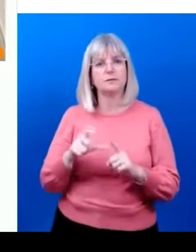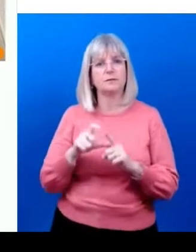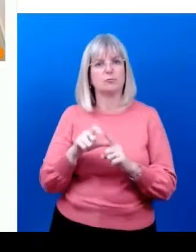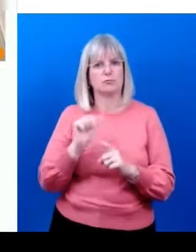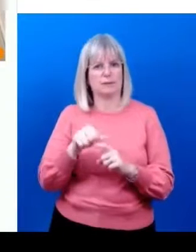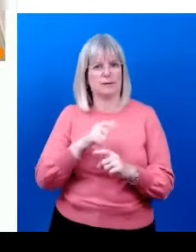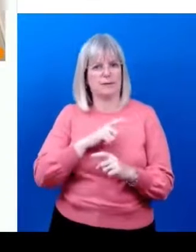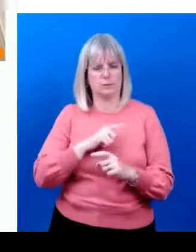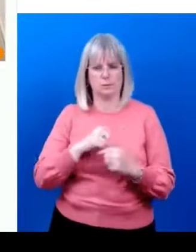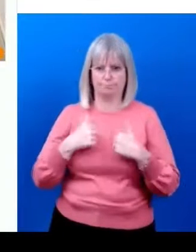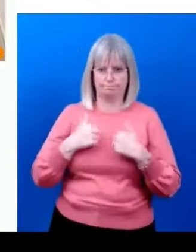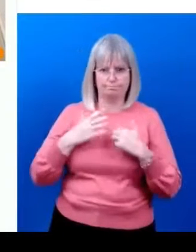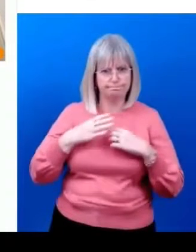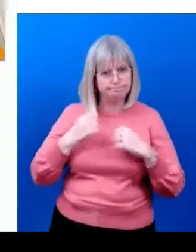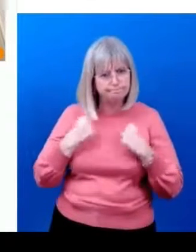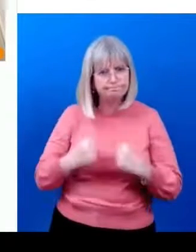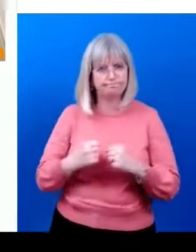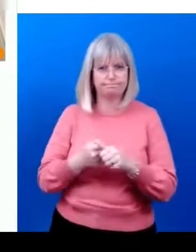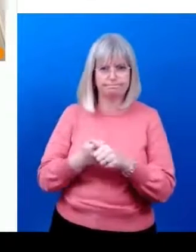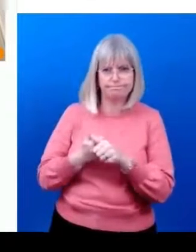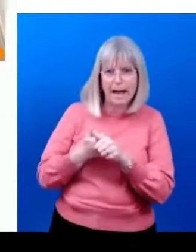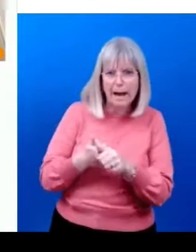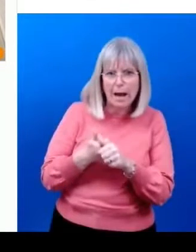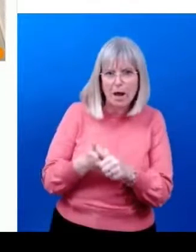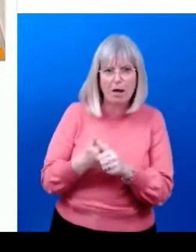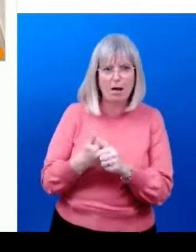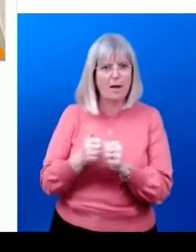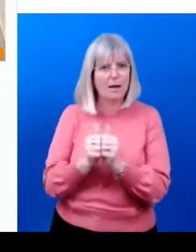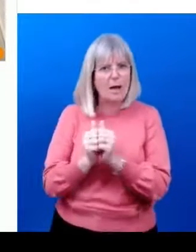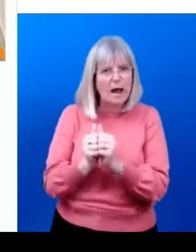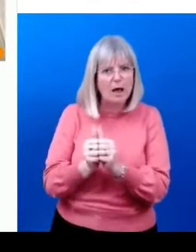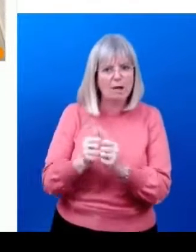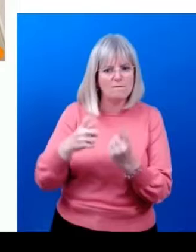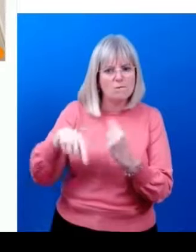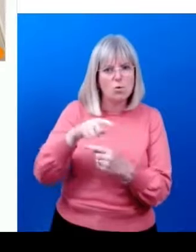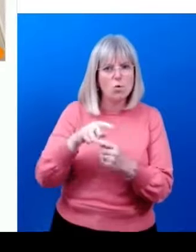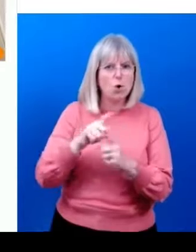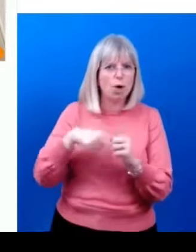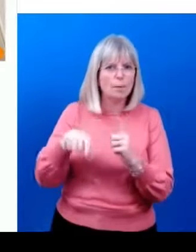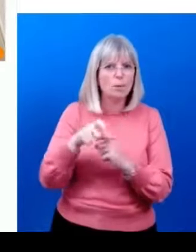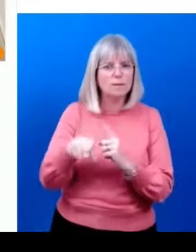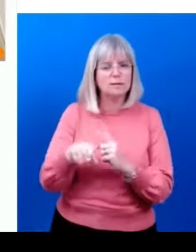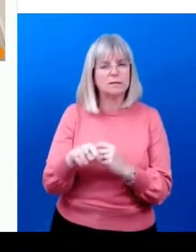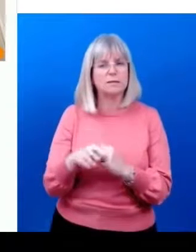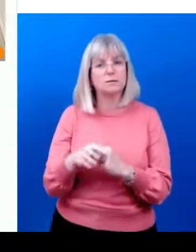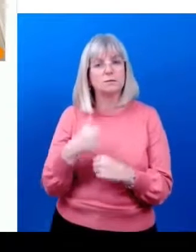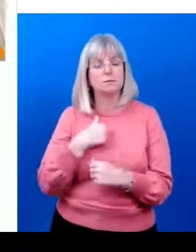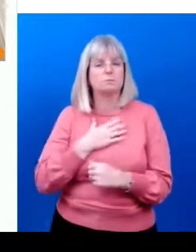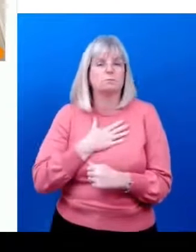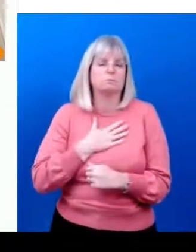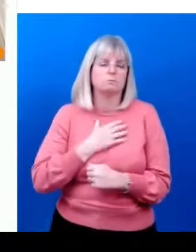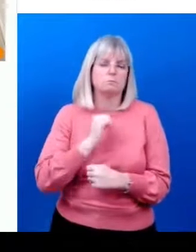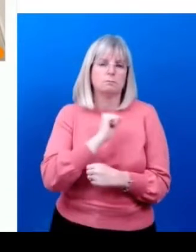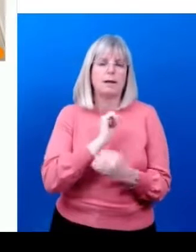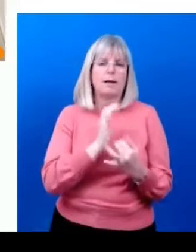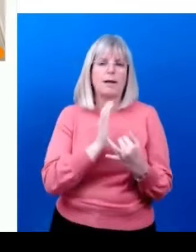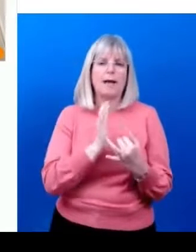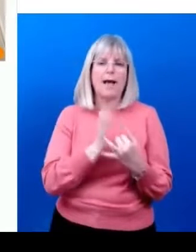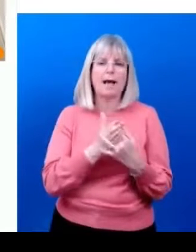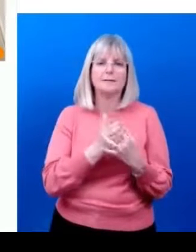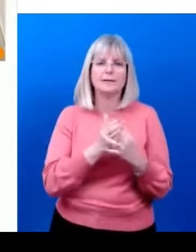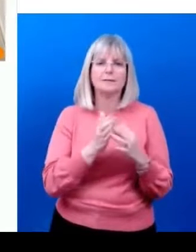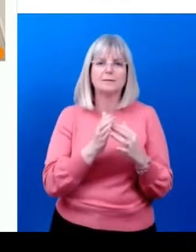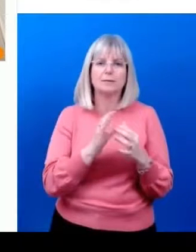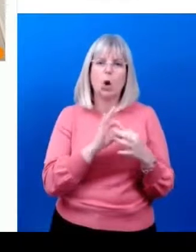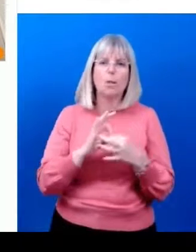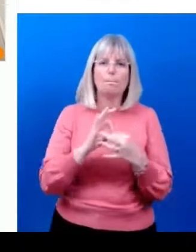and we do appreciate the work you are doing, but at the same time, I love that you did AccessLOOP in a way that, once again, the community